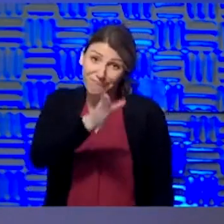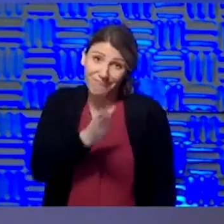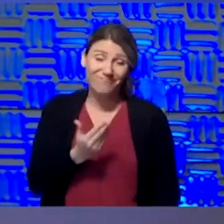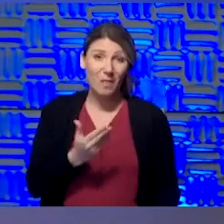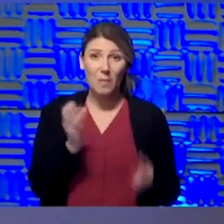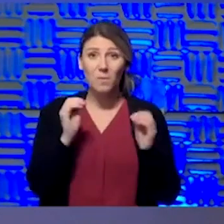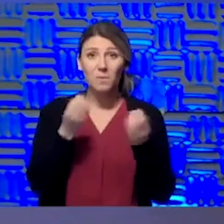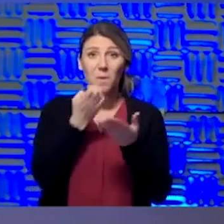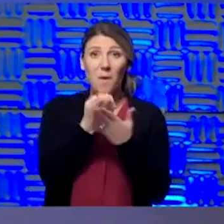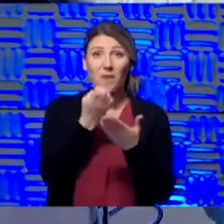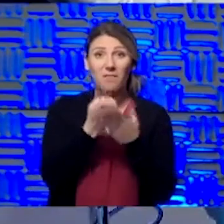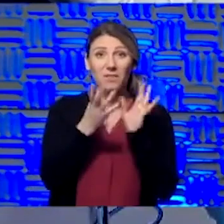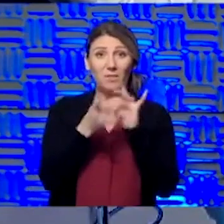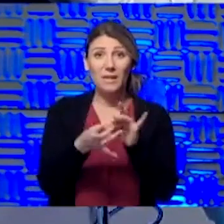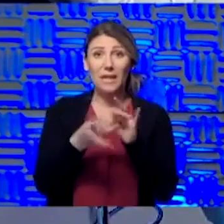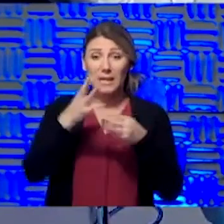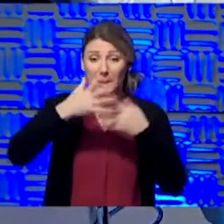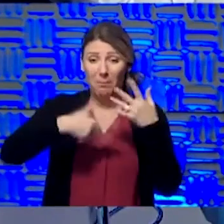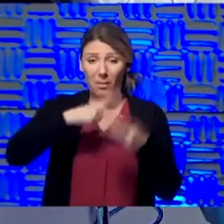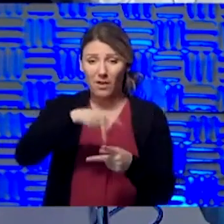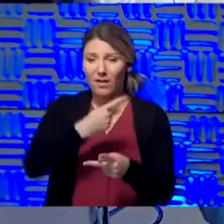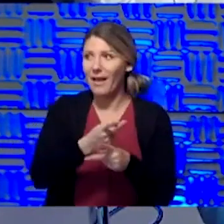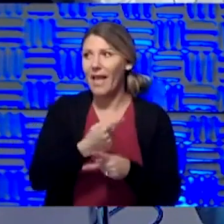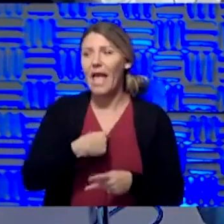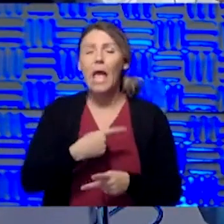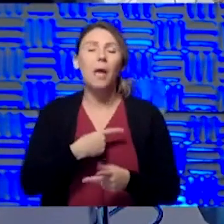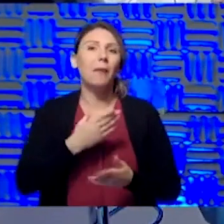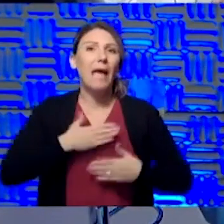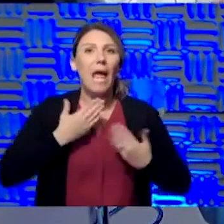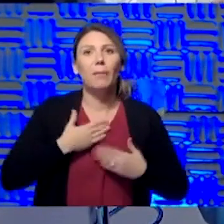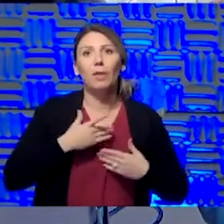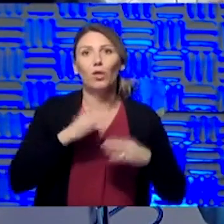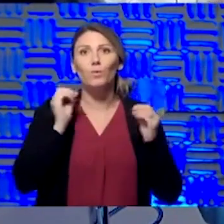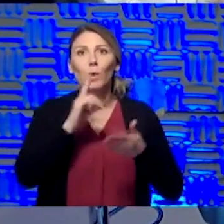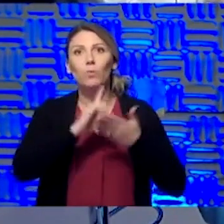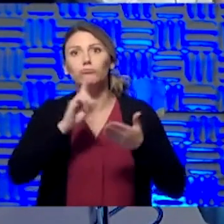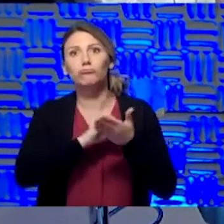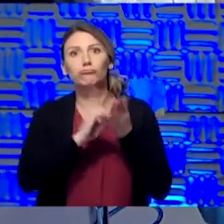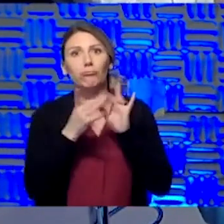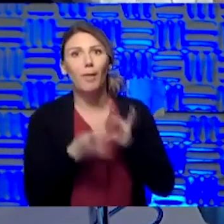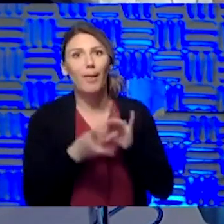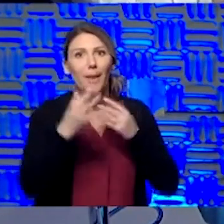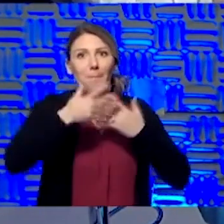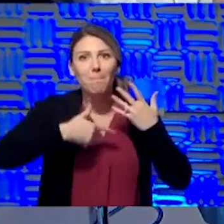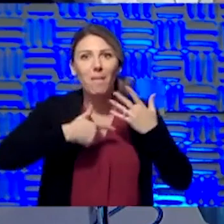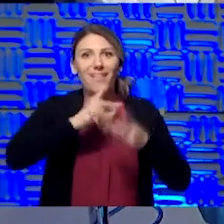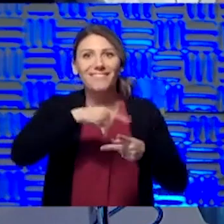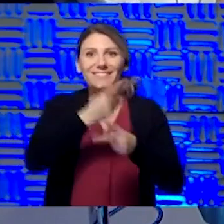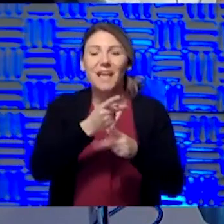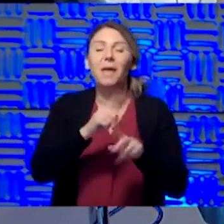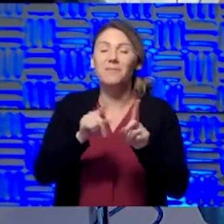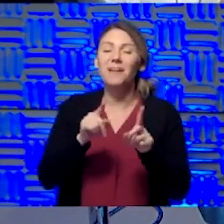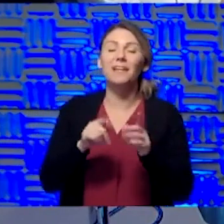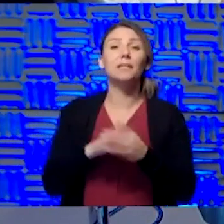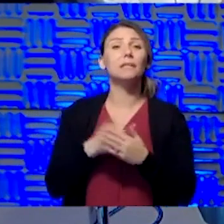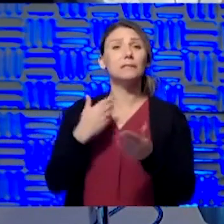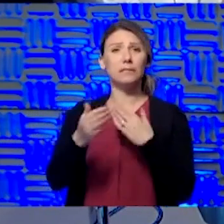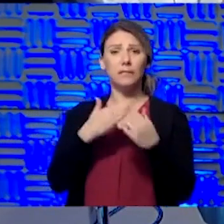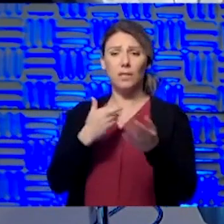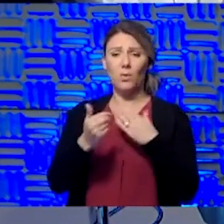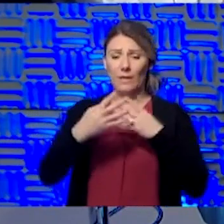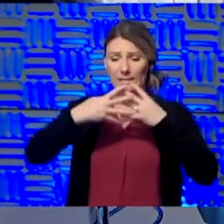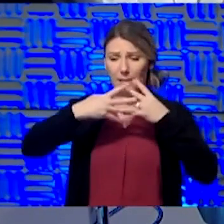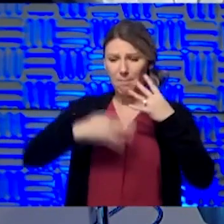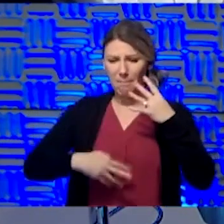evidence about blood type for that. Which I'm glad there's no discrimination based on blood type, right. For anybody really, but for type A as well. As far as a blood